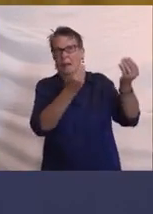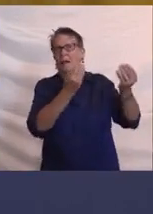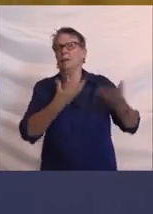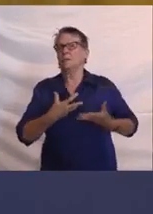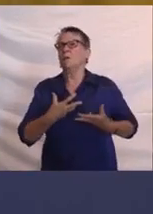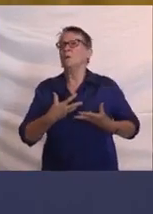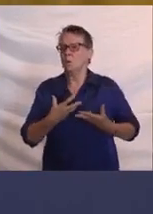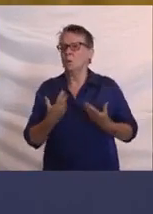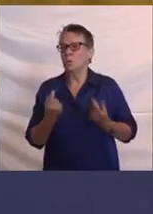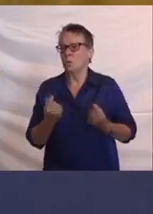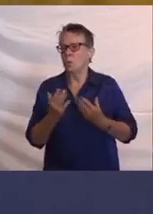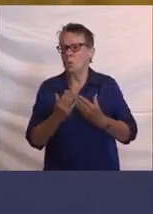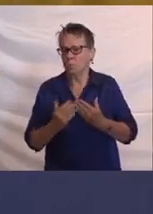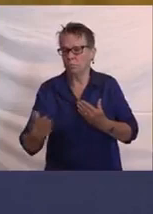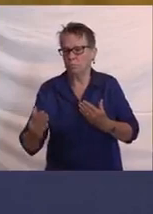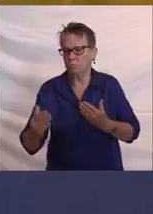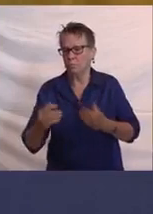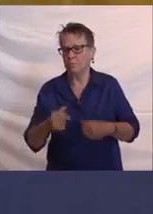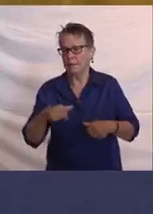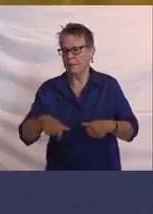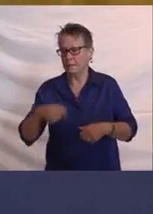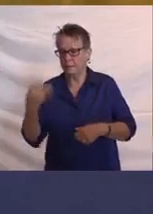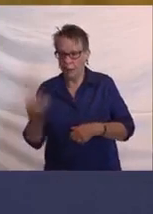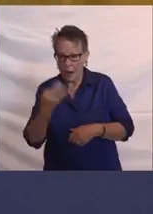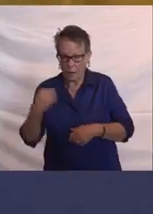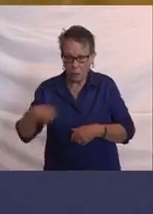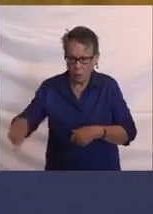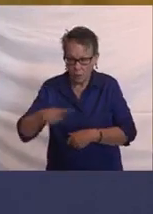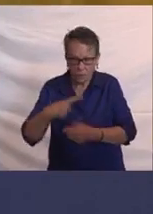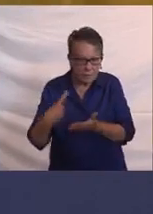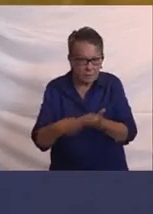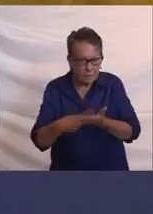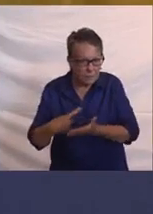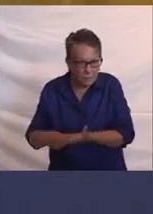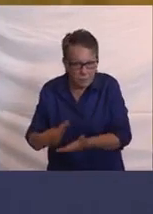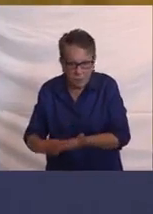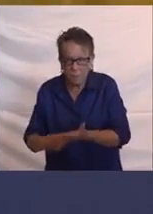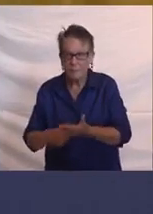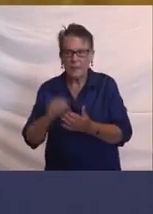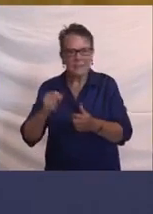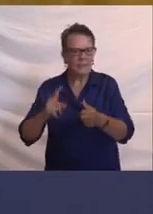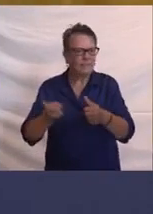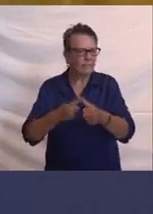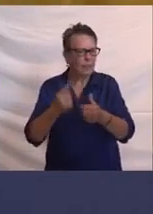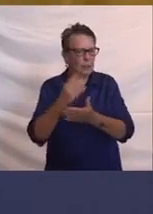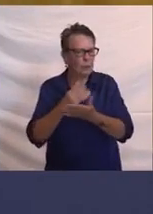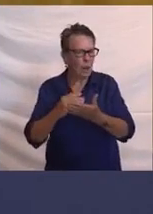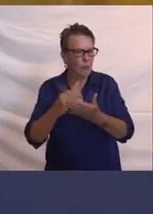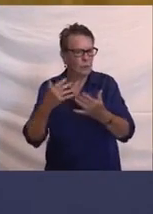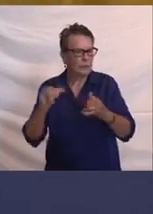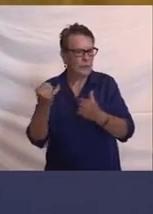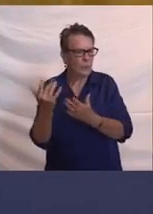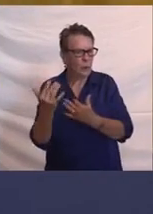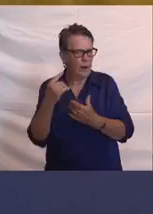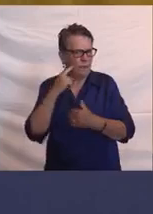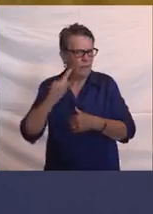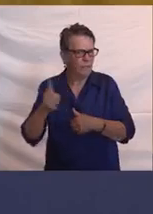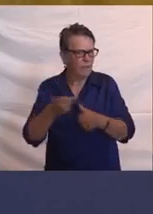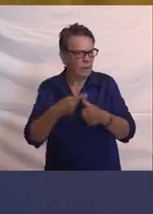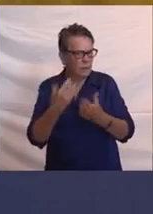and we're waiting to make sure we go through all the steps before we can hit the go button. And you can imagine we're